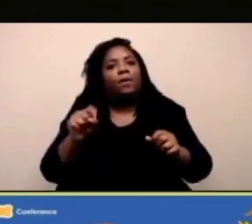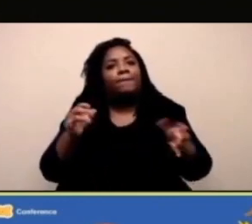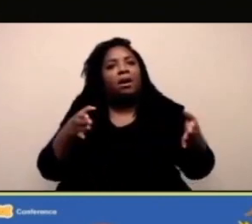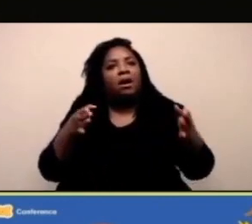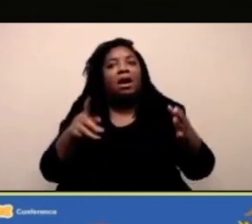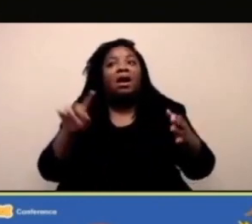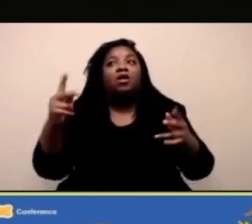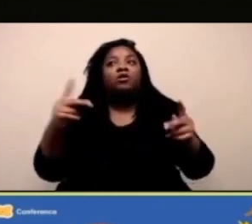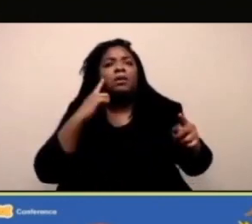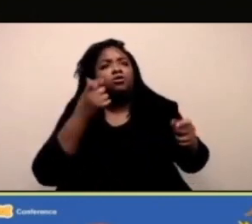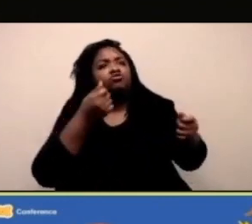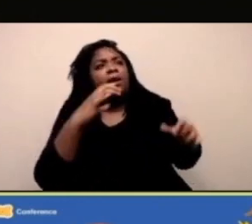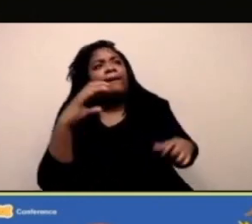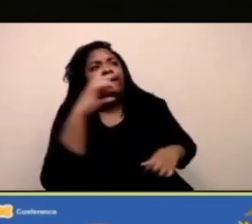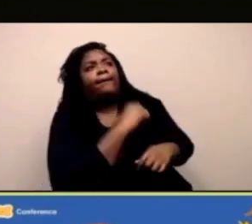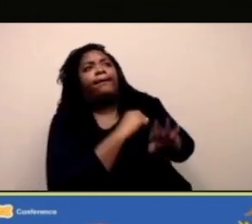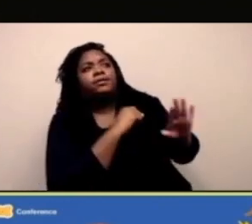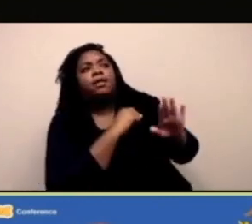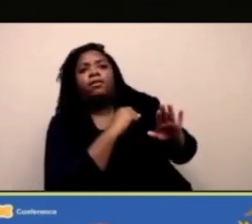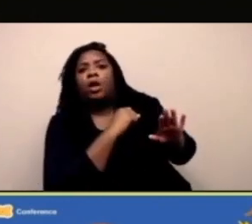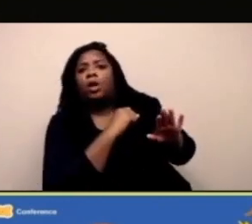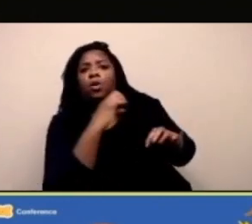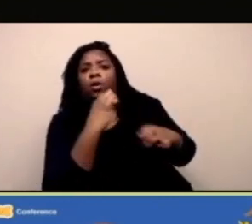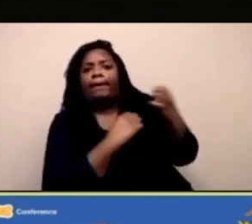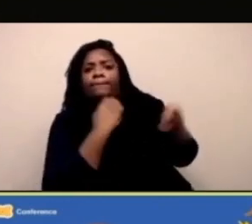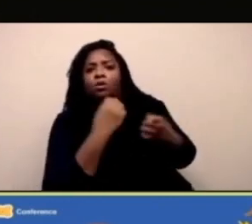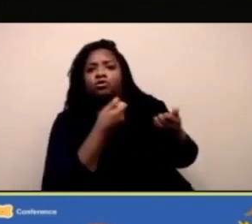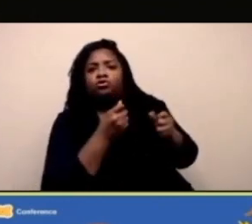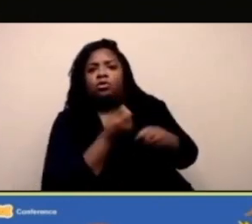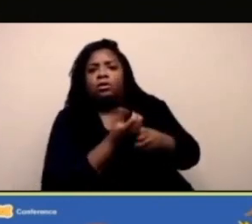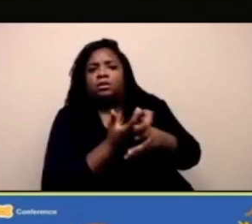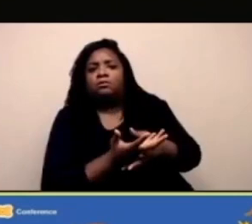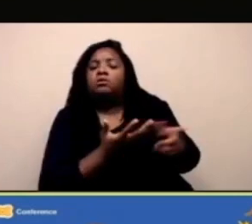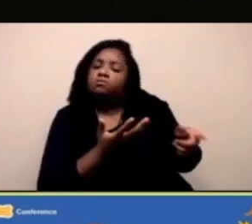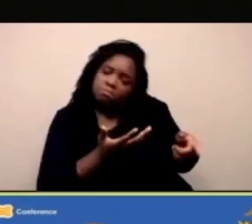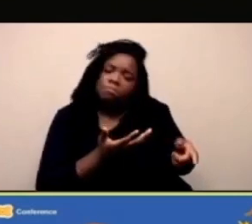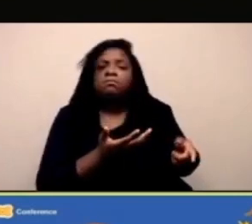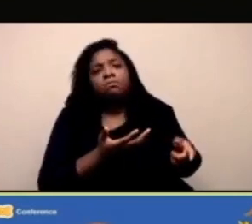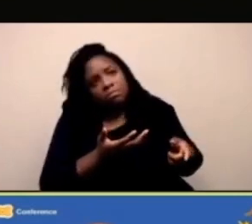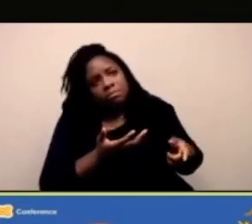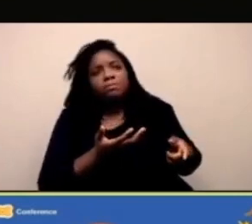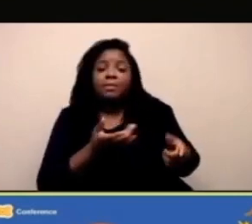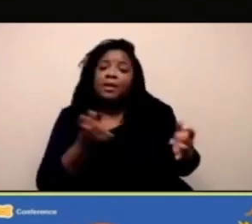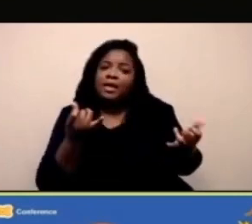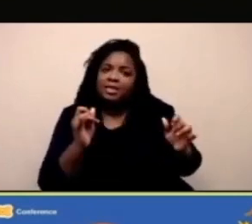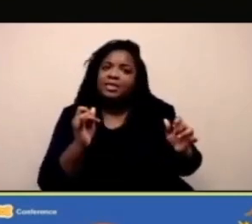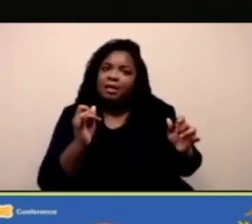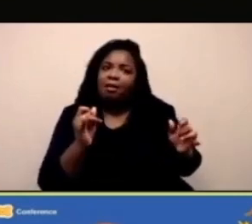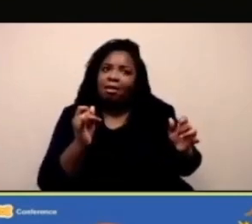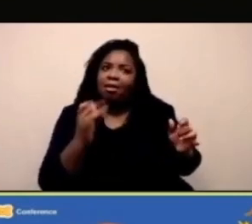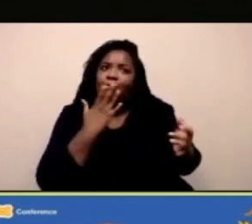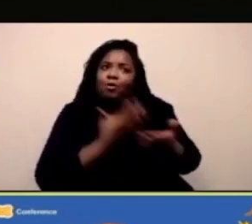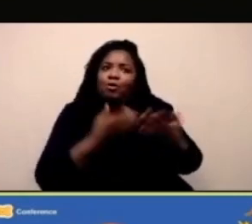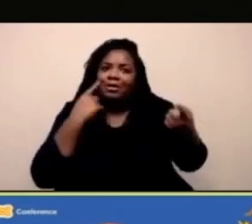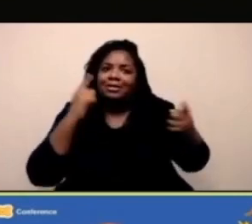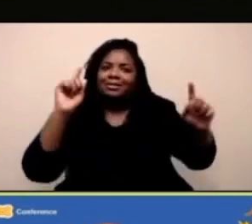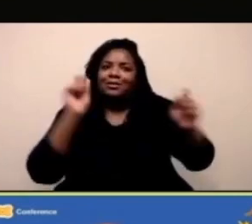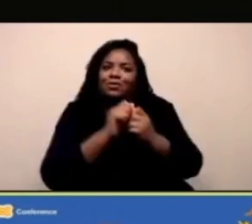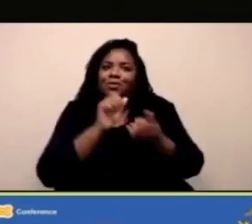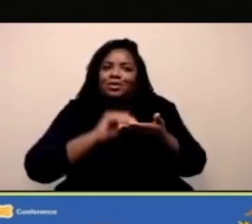can guess what that emotion was being expressed. And it was actually it still is a really successful activity to do with